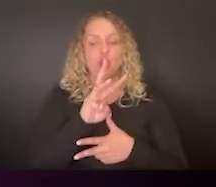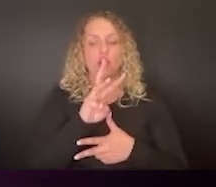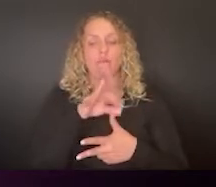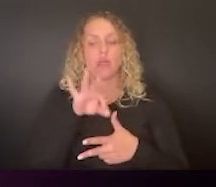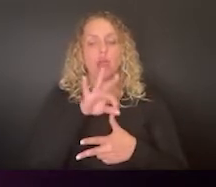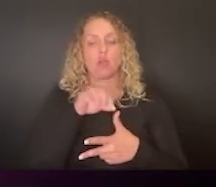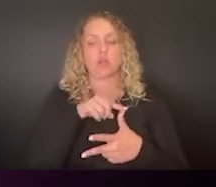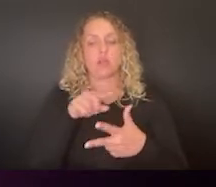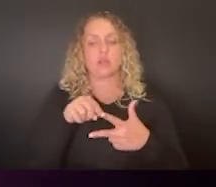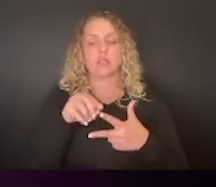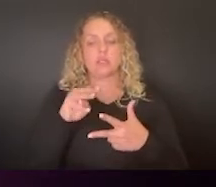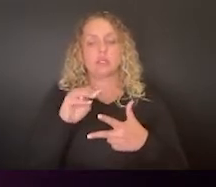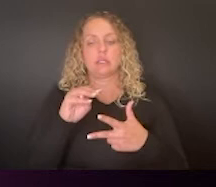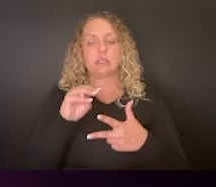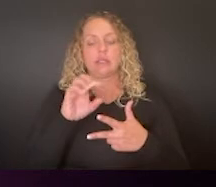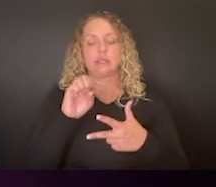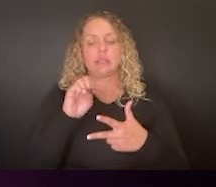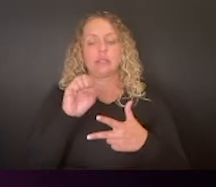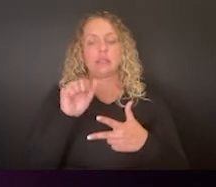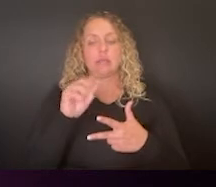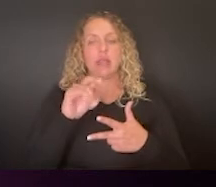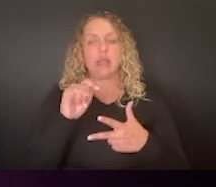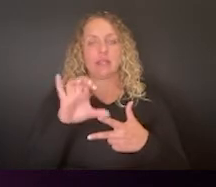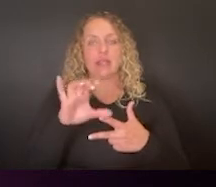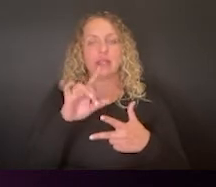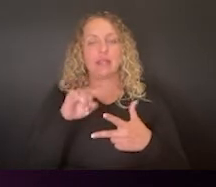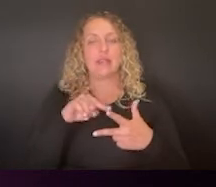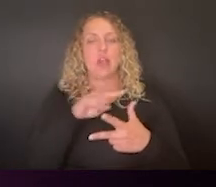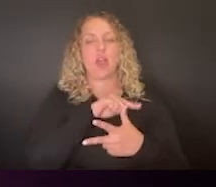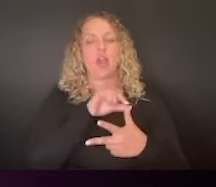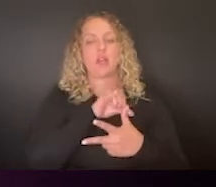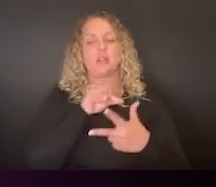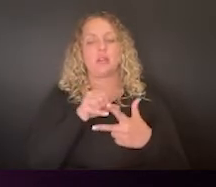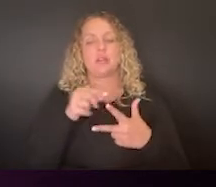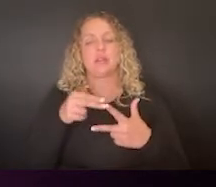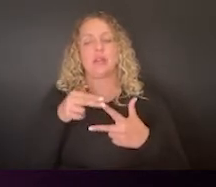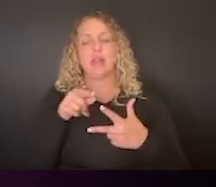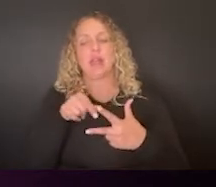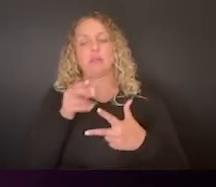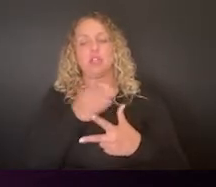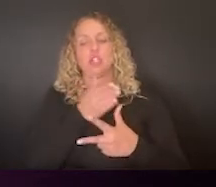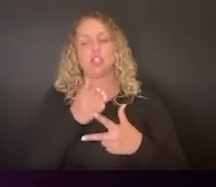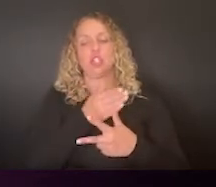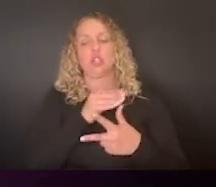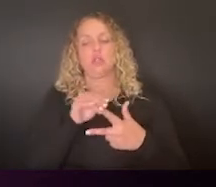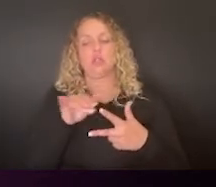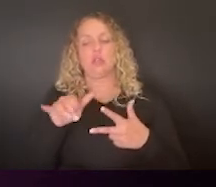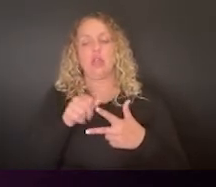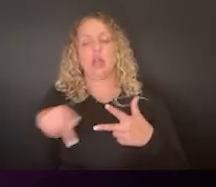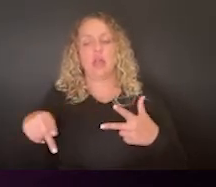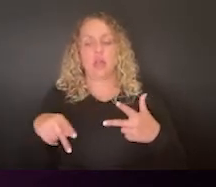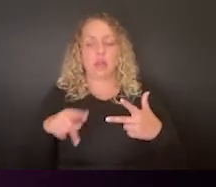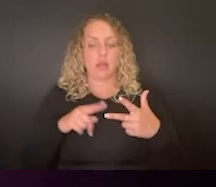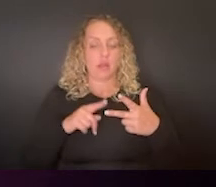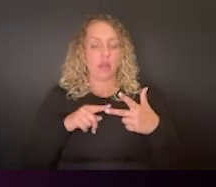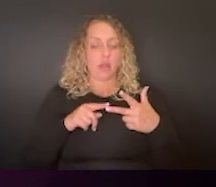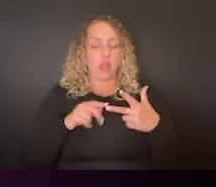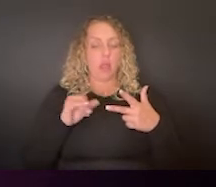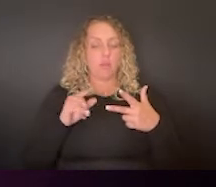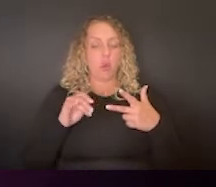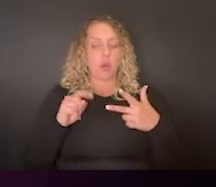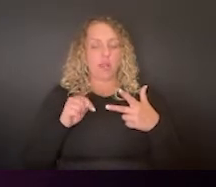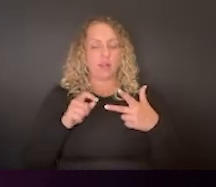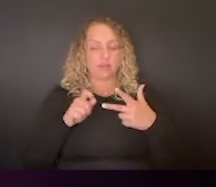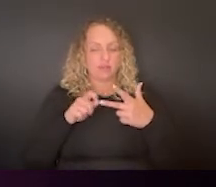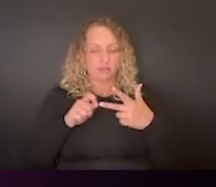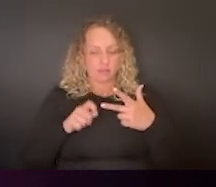tokens, and component tokens. Base tokens are the raw values. Semantic tokens are